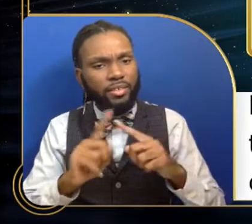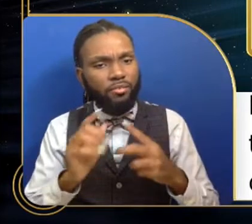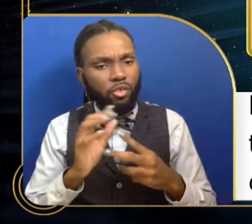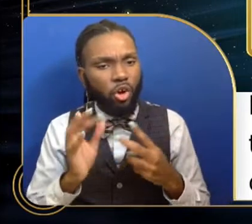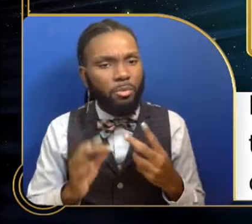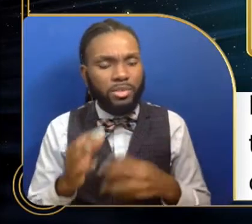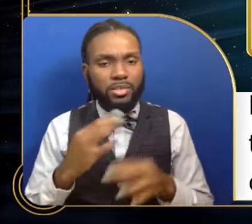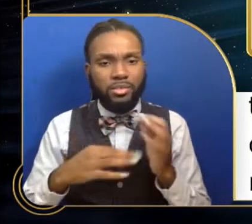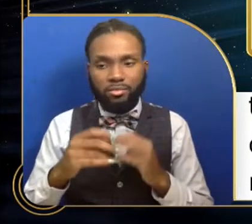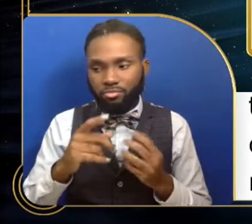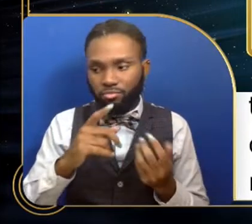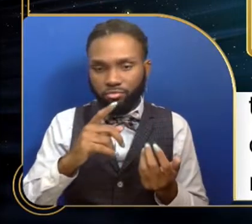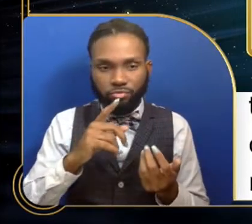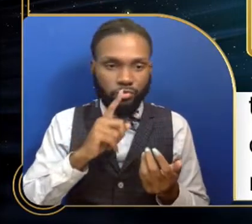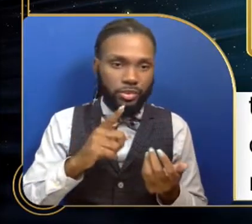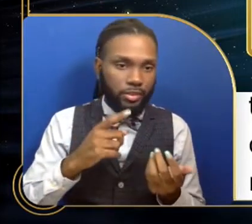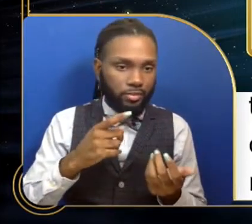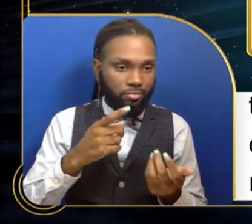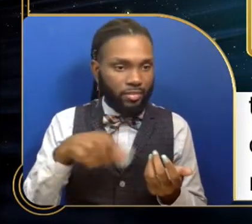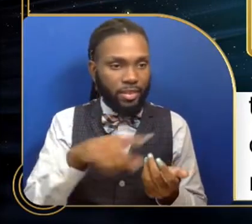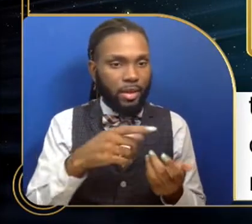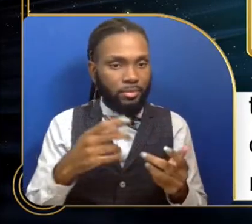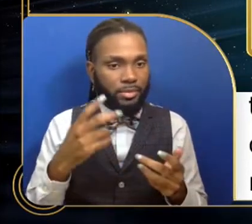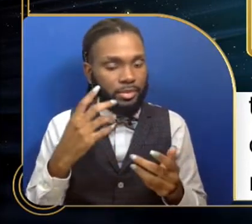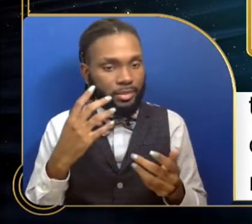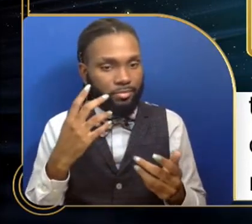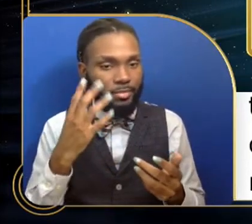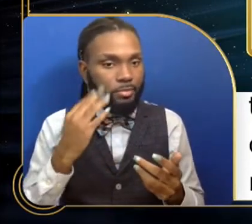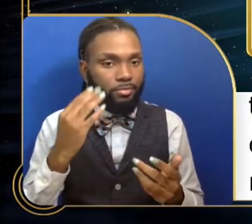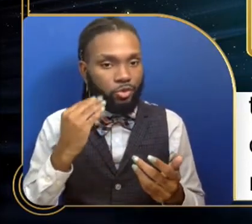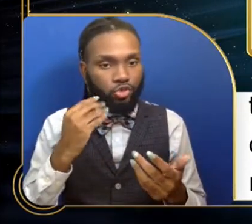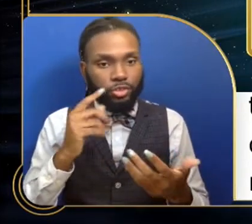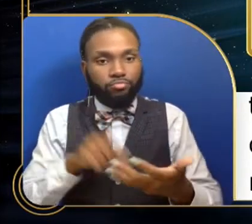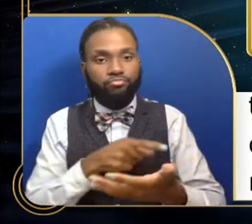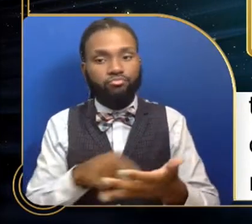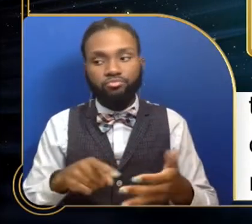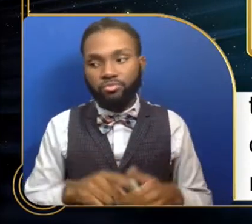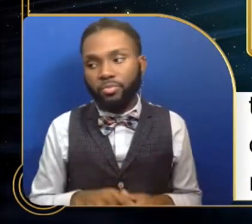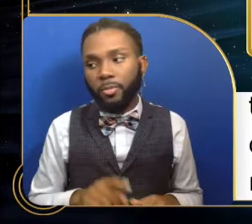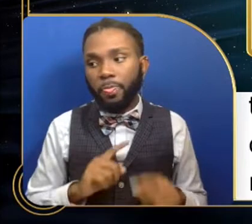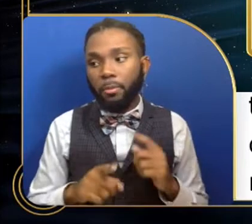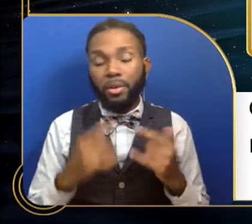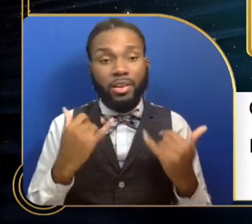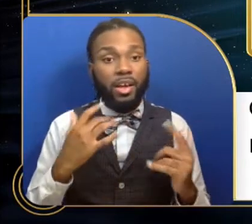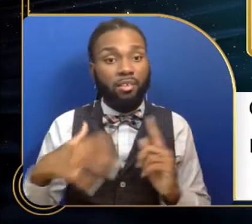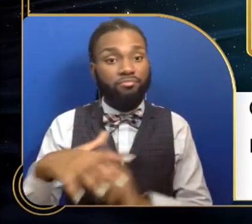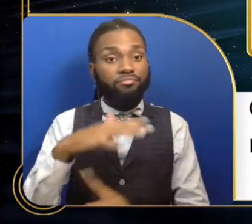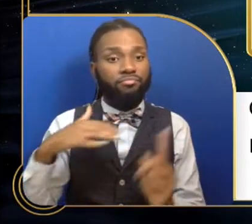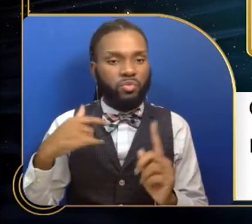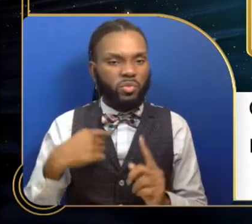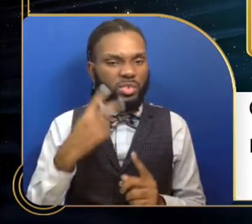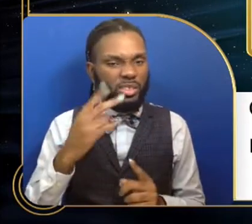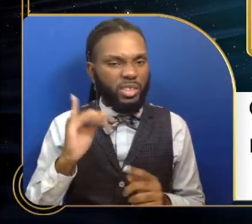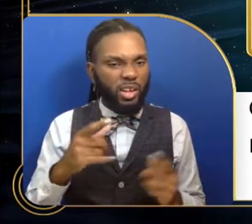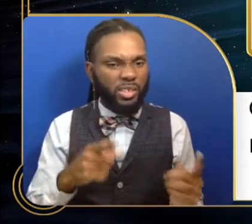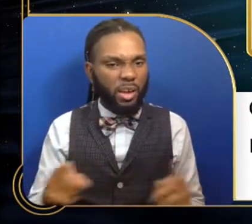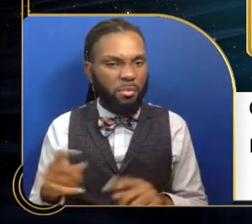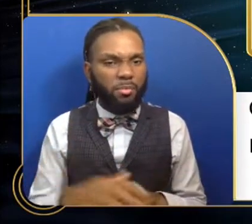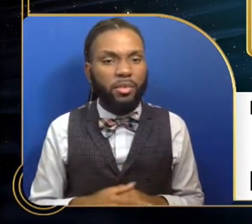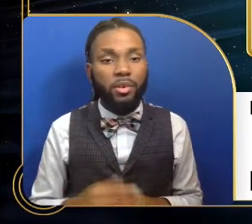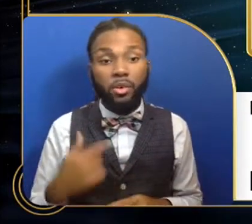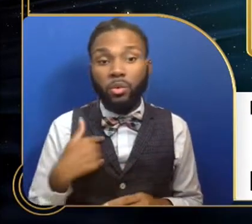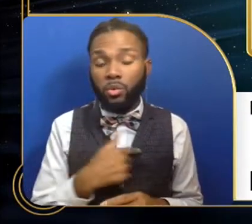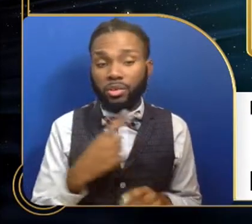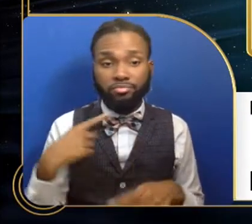discriminated against. But we're in a climate now where that is happening. We've come a ways from what